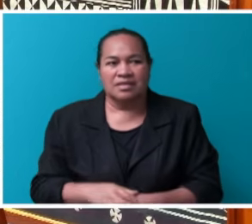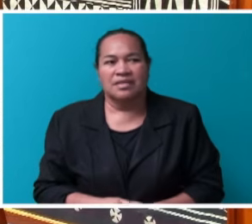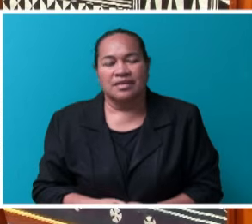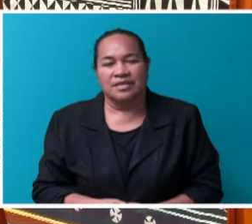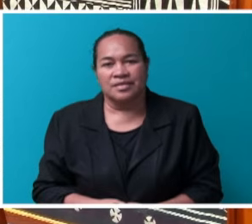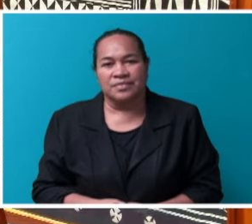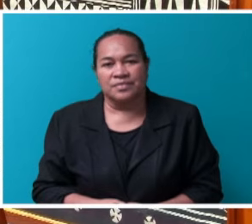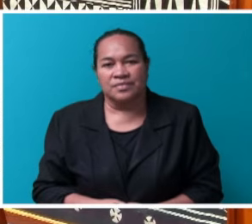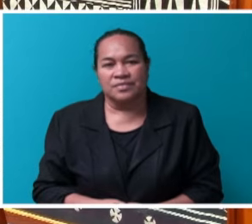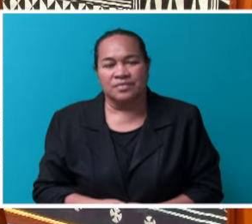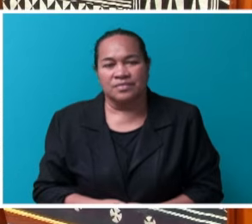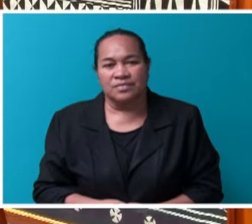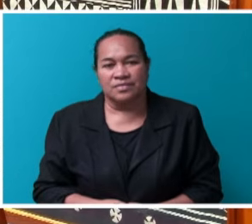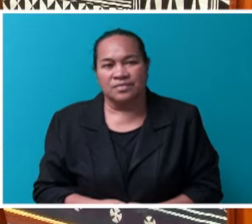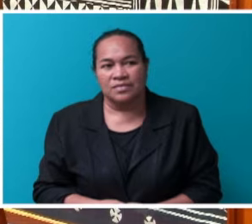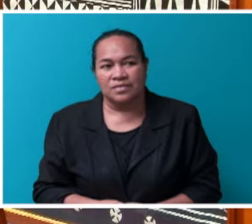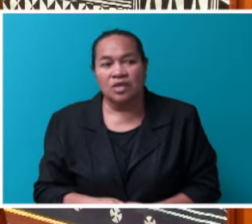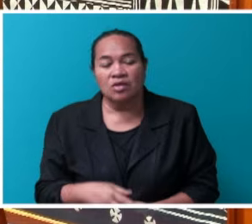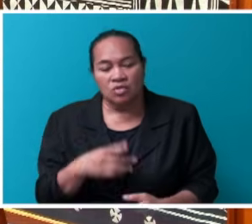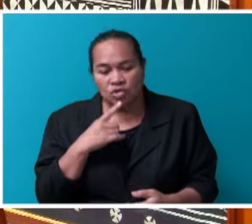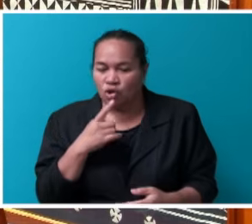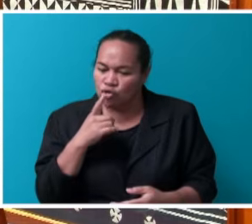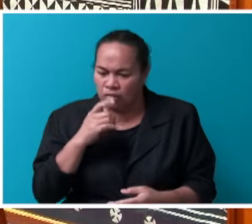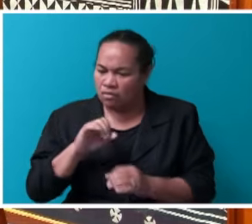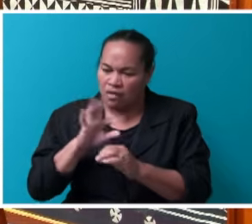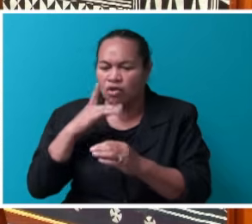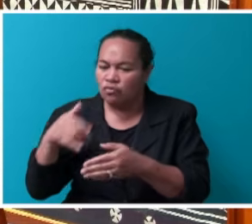initiatives towards the formation of a new party.